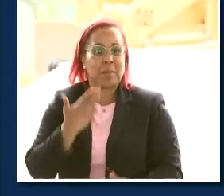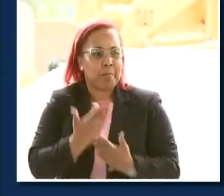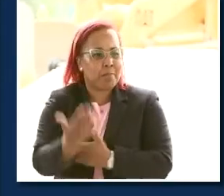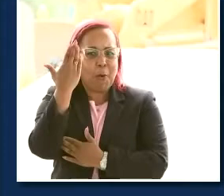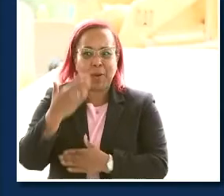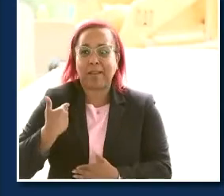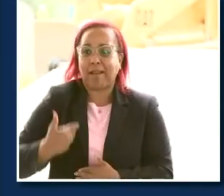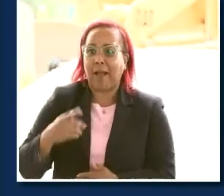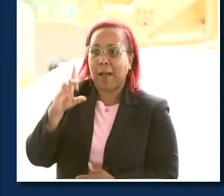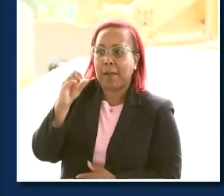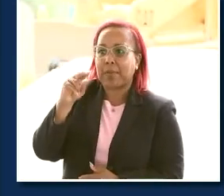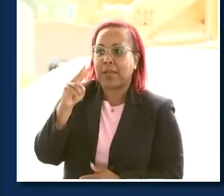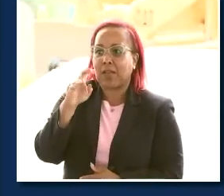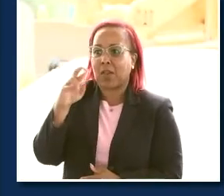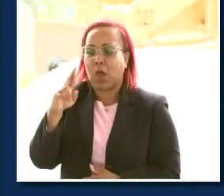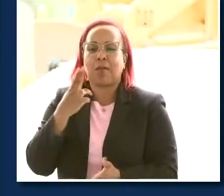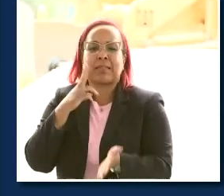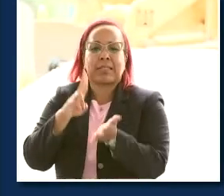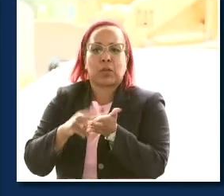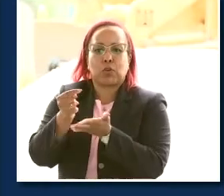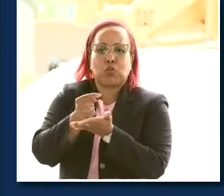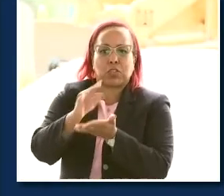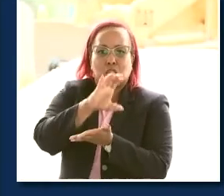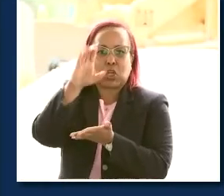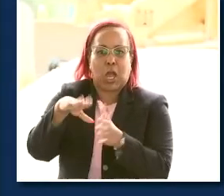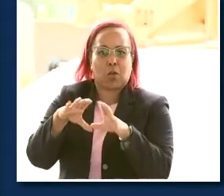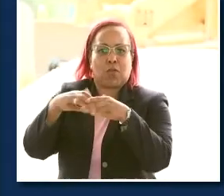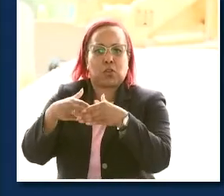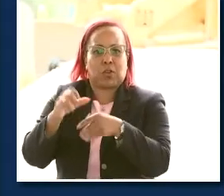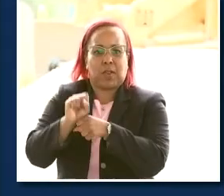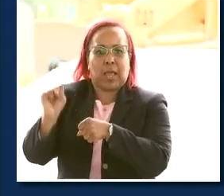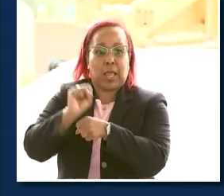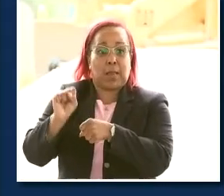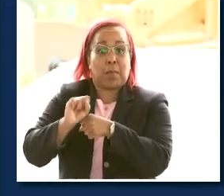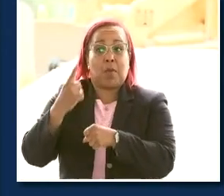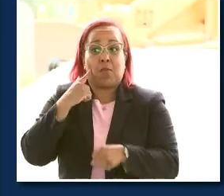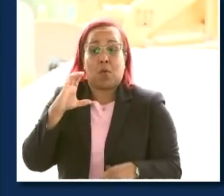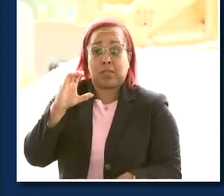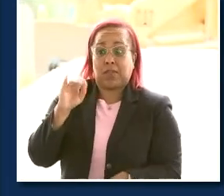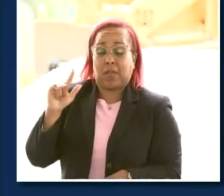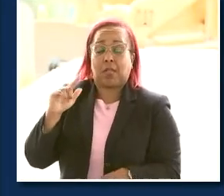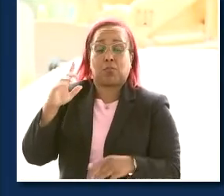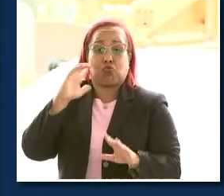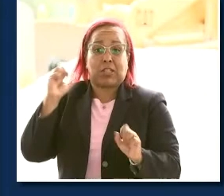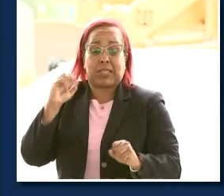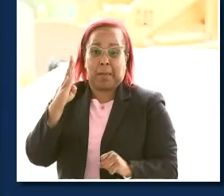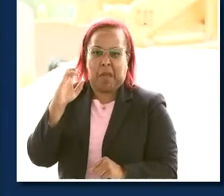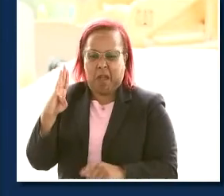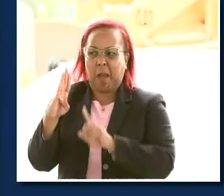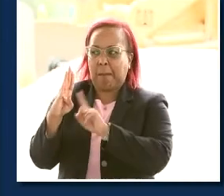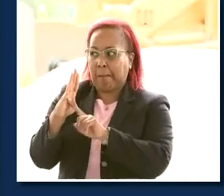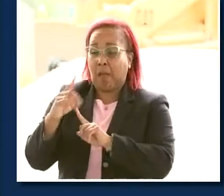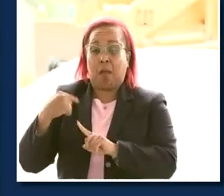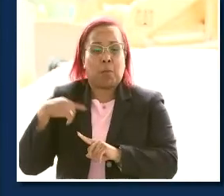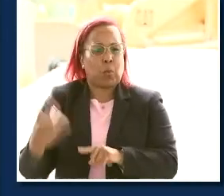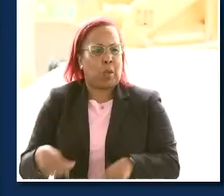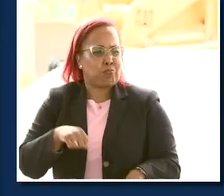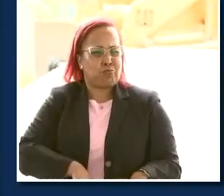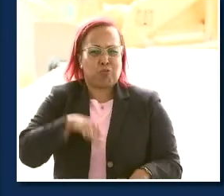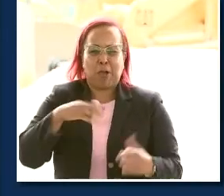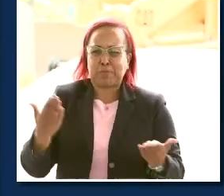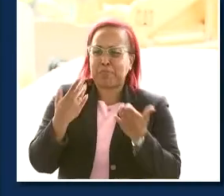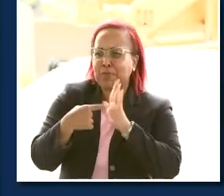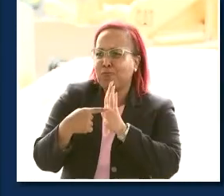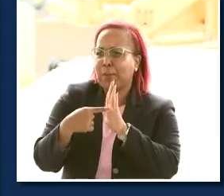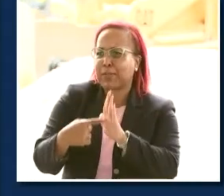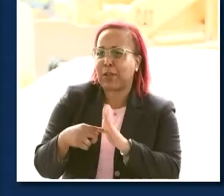Morning. I'm Don Villar, Secretary Treasurer of the Chicago Federation of Labor. On behalf of CFL President Bob Reiter, I'm so proud to be here to